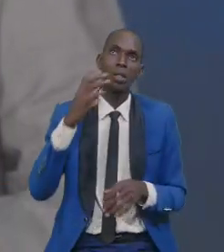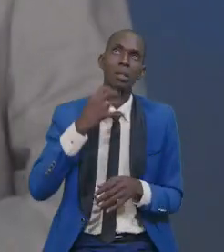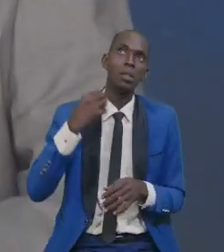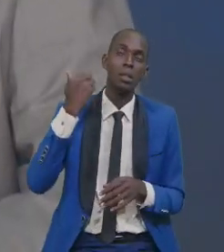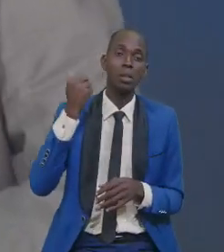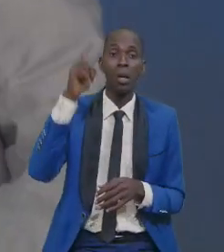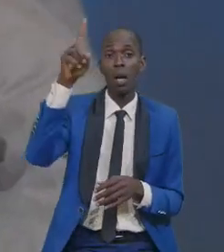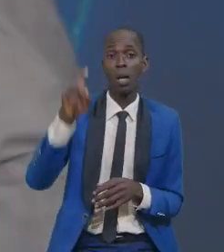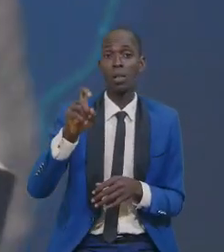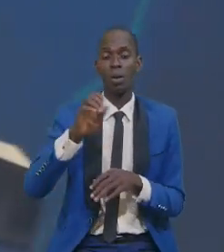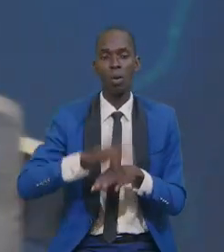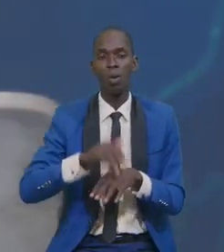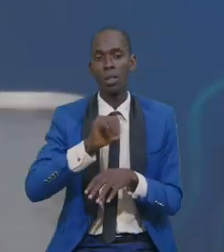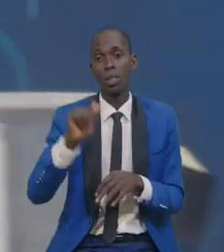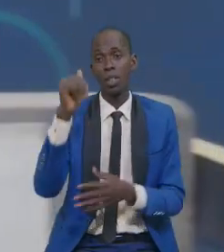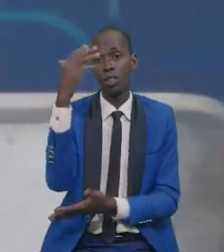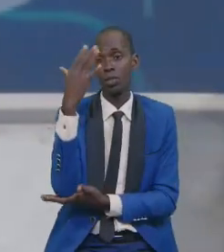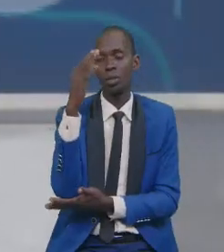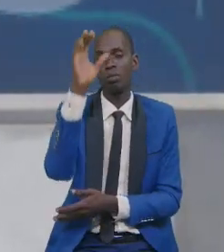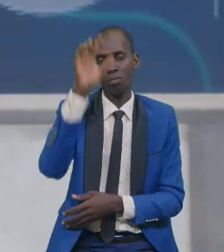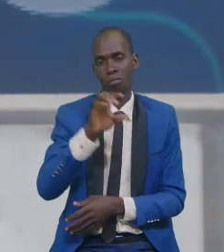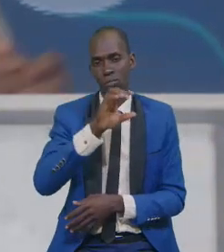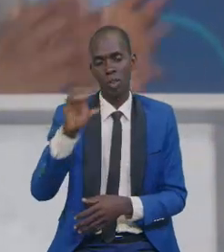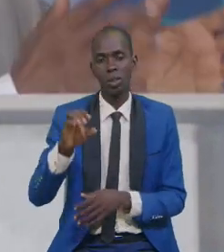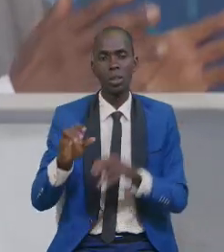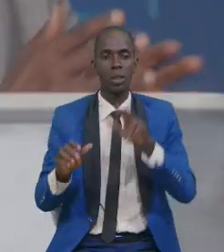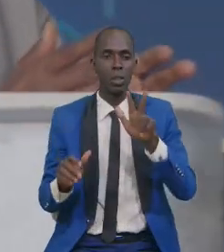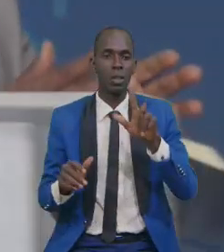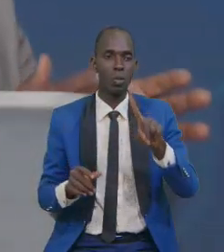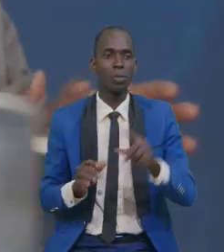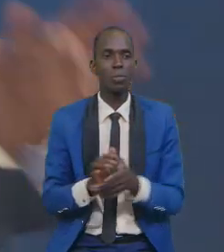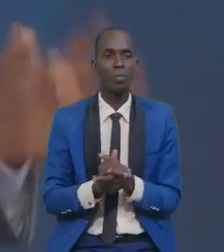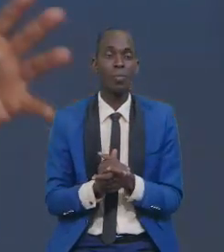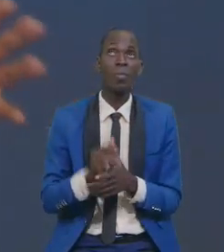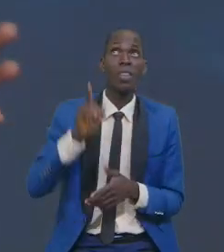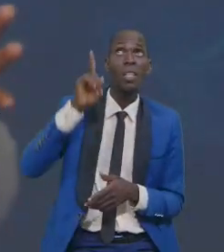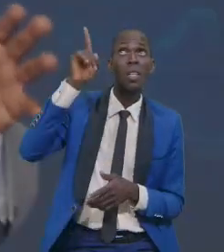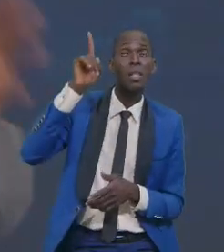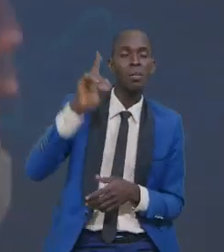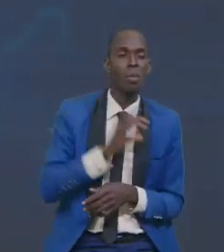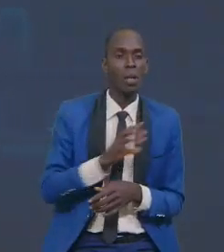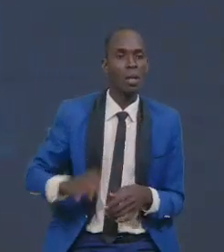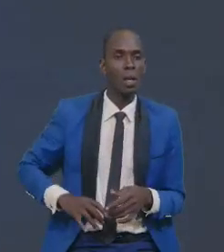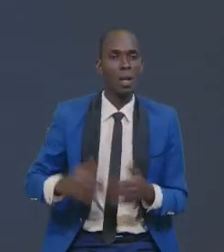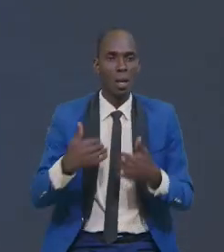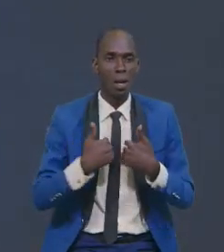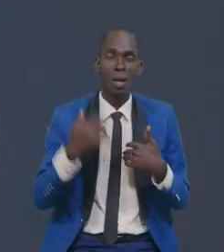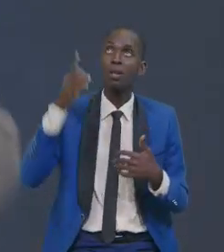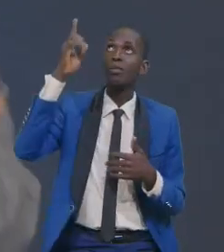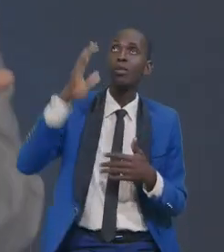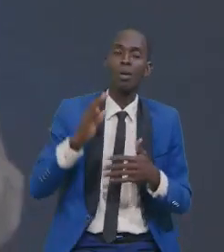tree, on a cross. In verse 31, him as God